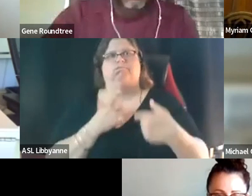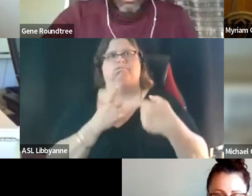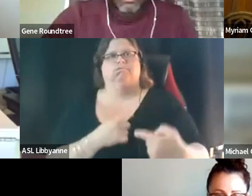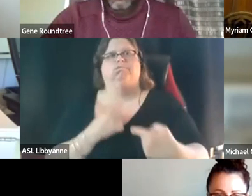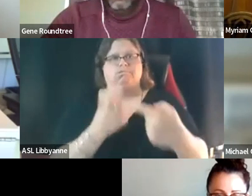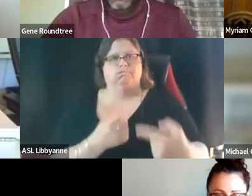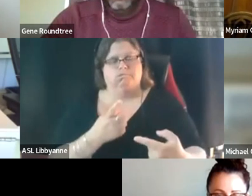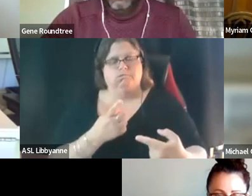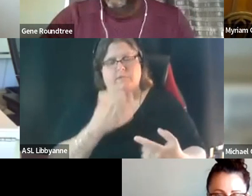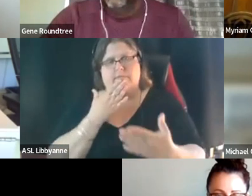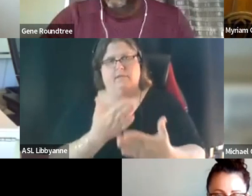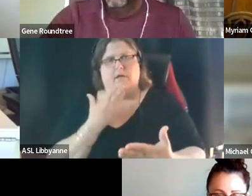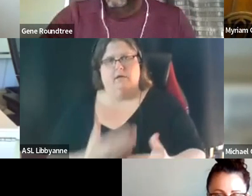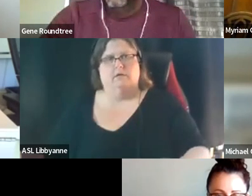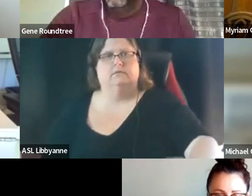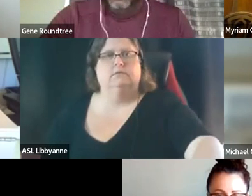Thanks.